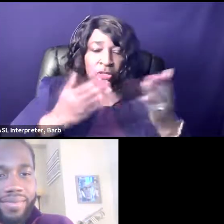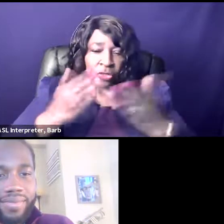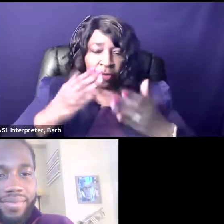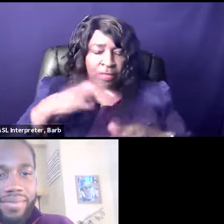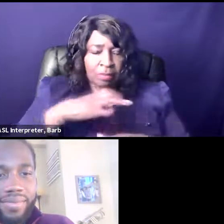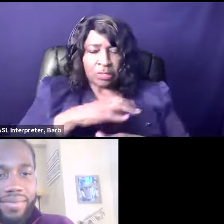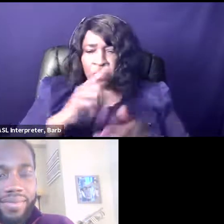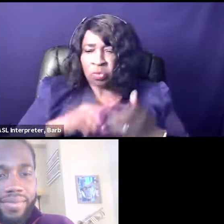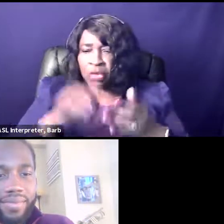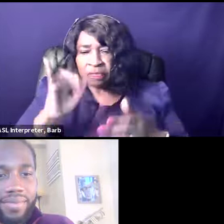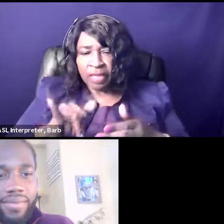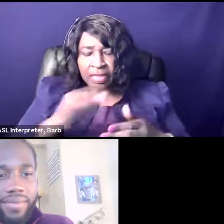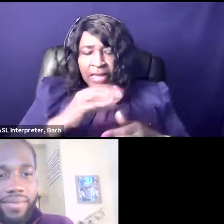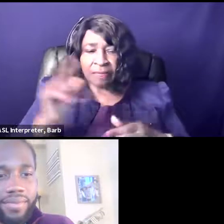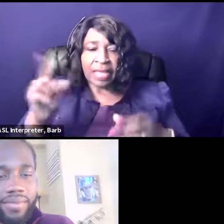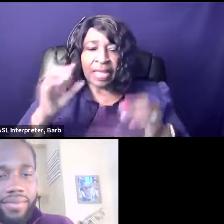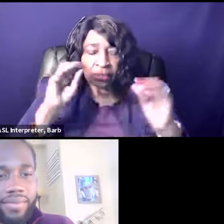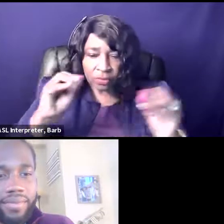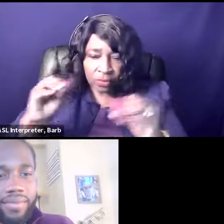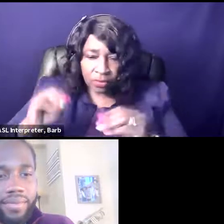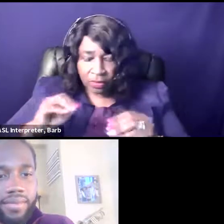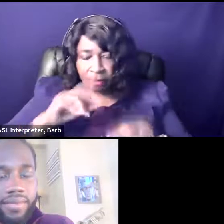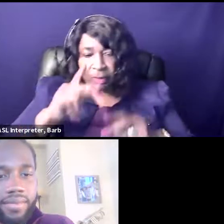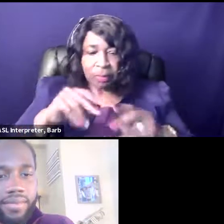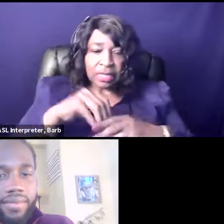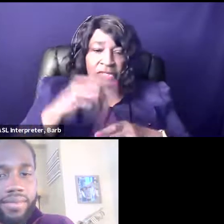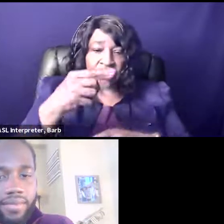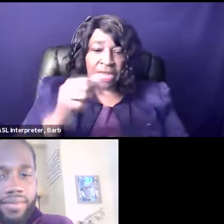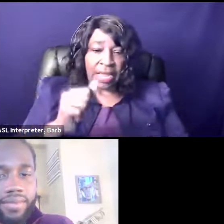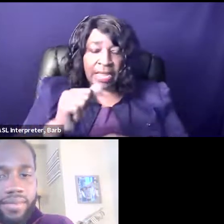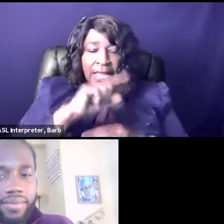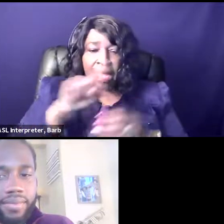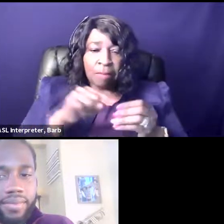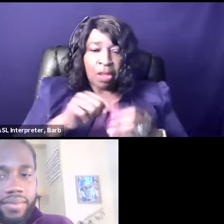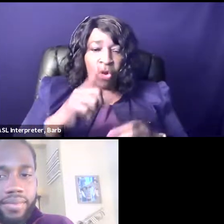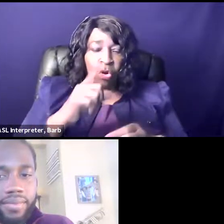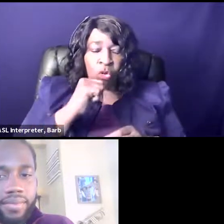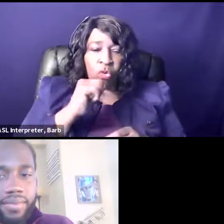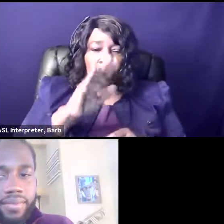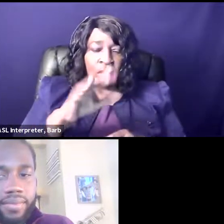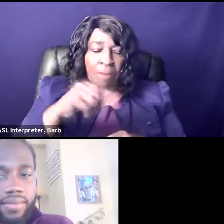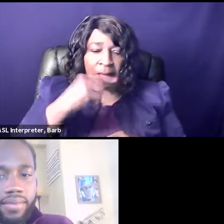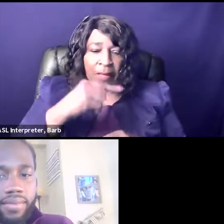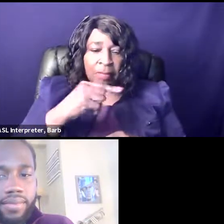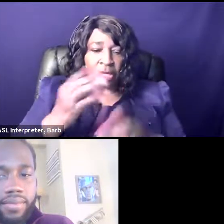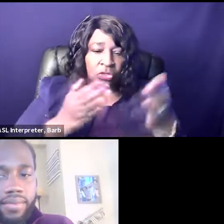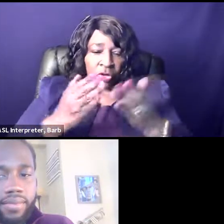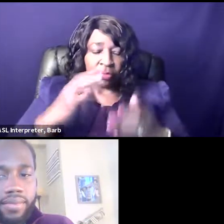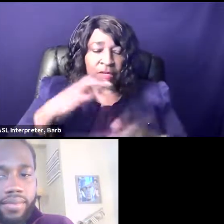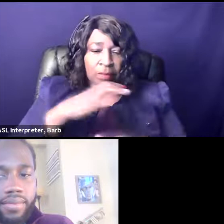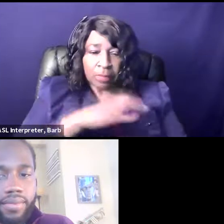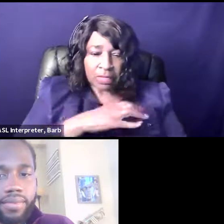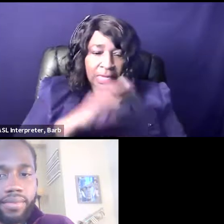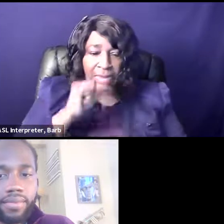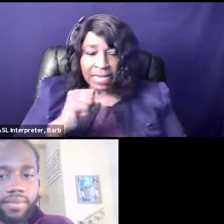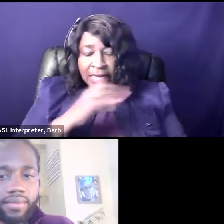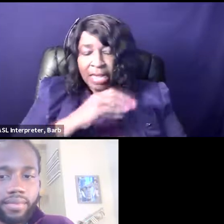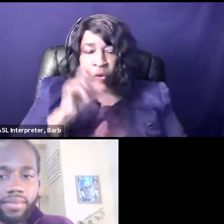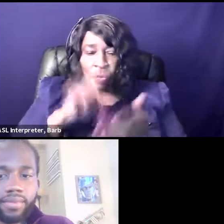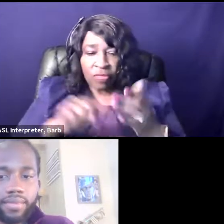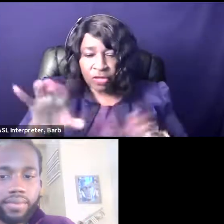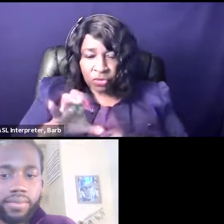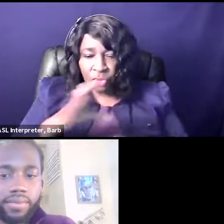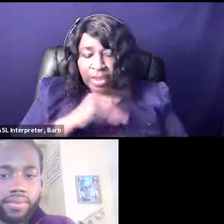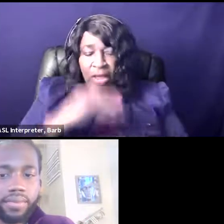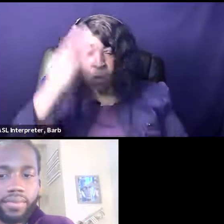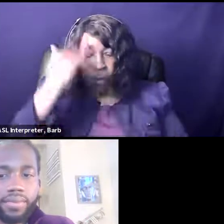that? And they educated people in Georgia about who your Public Service Commission is, what they do, and why it's important that you also